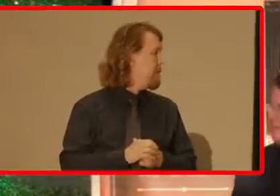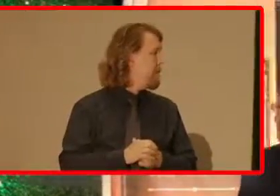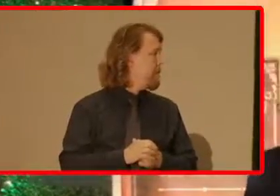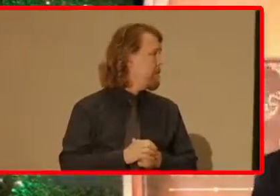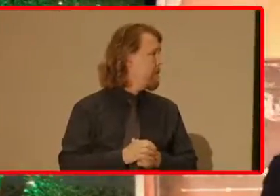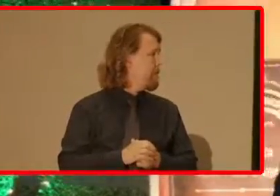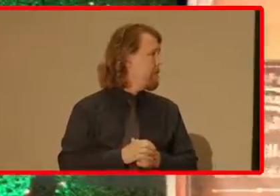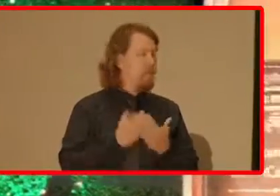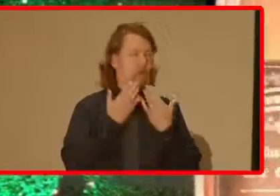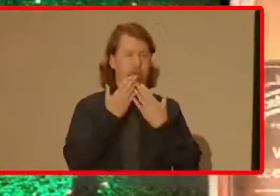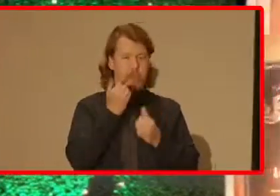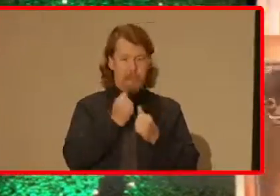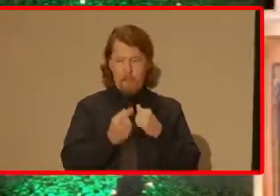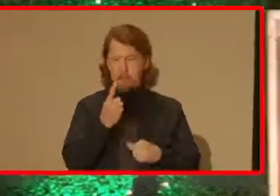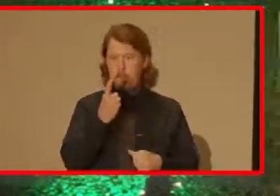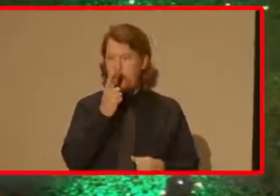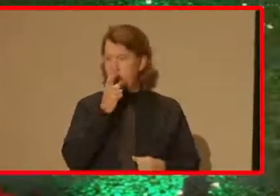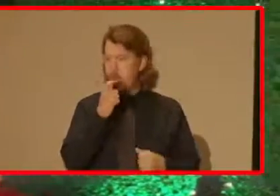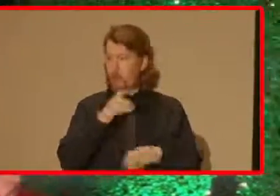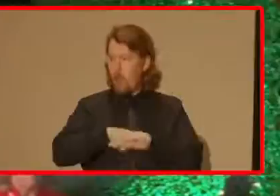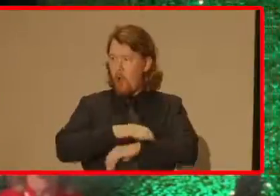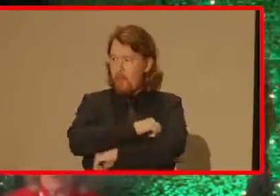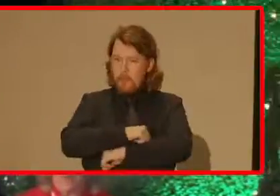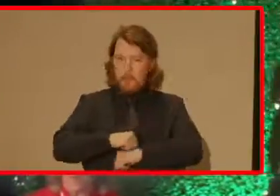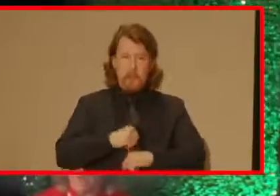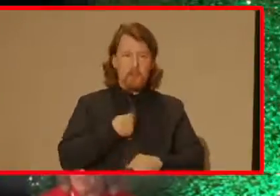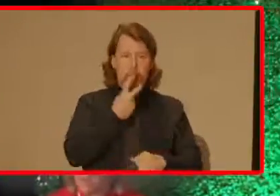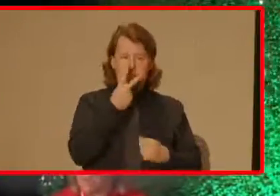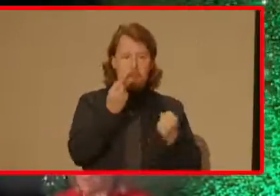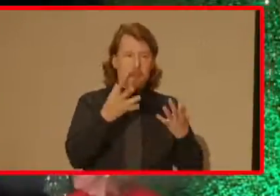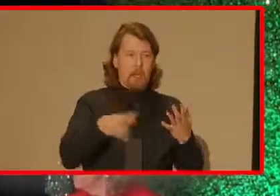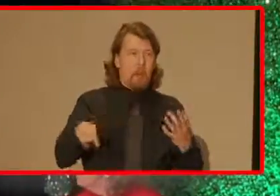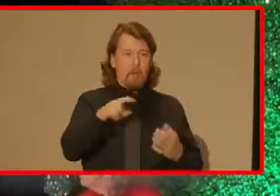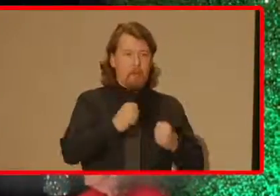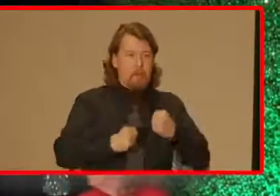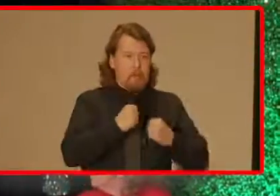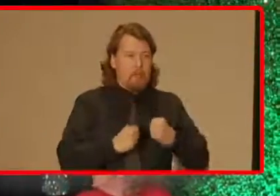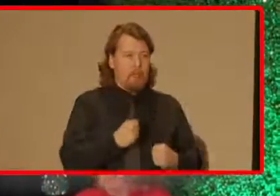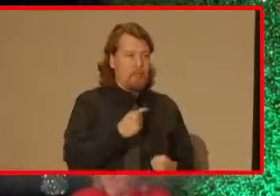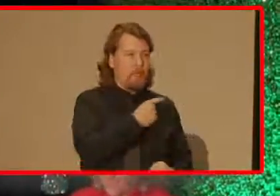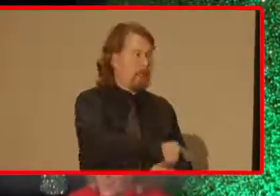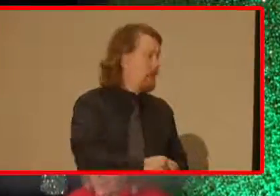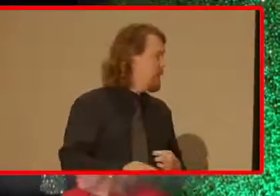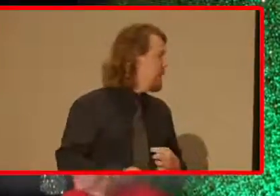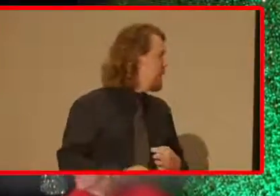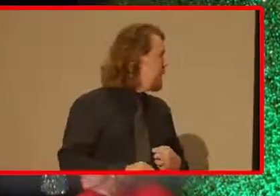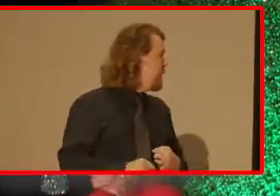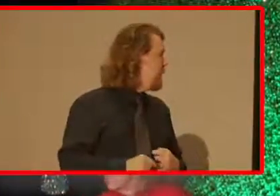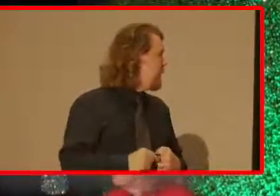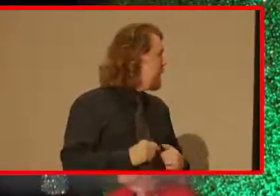We want to thank everybody for being on the stage. I see a lot of you are running over there for